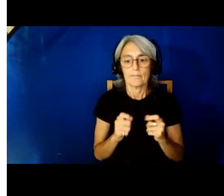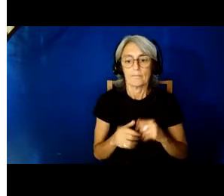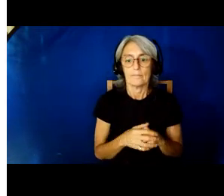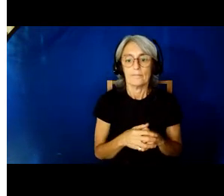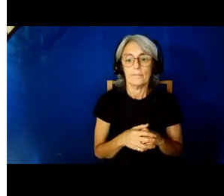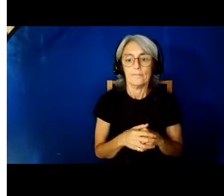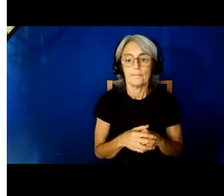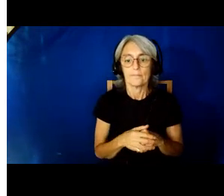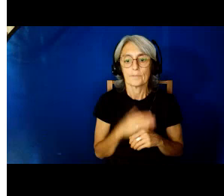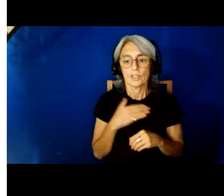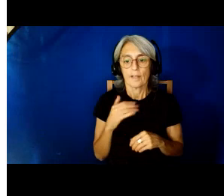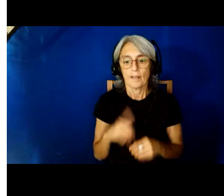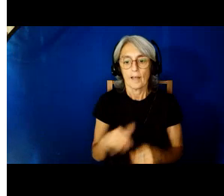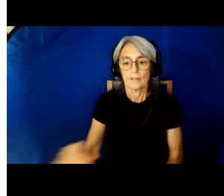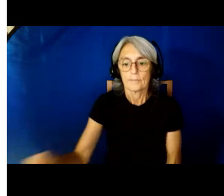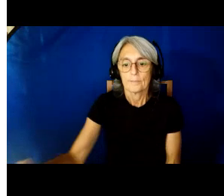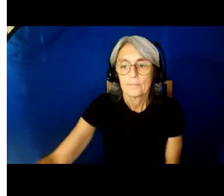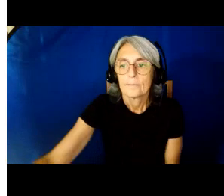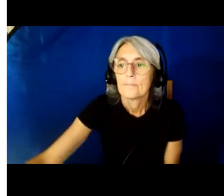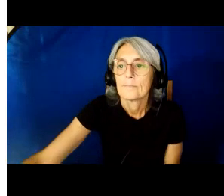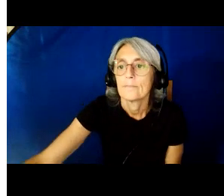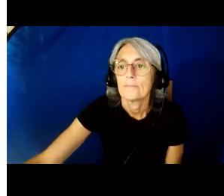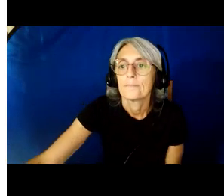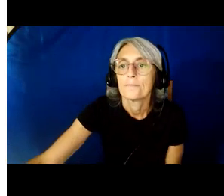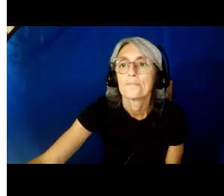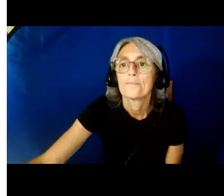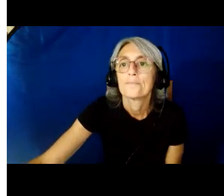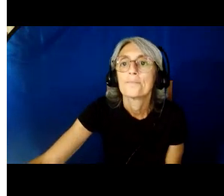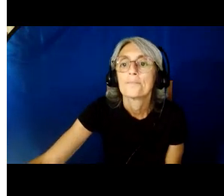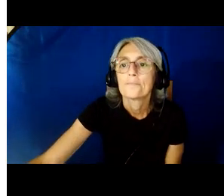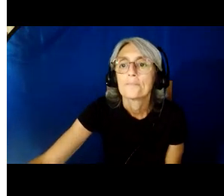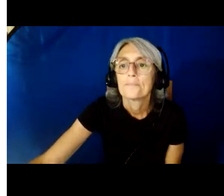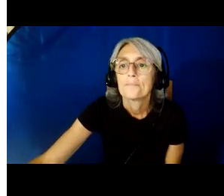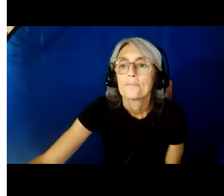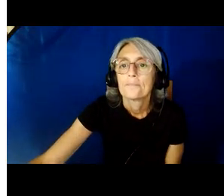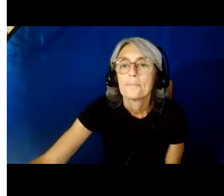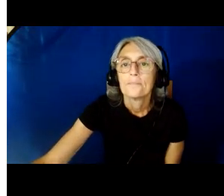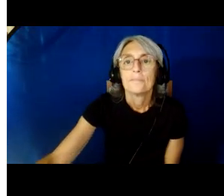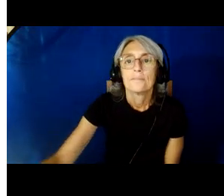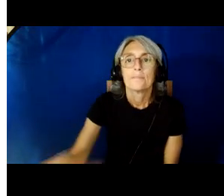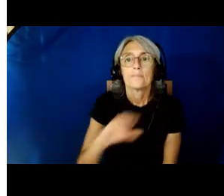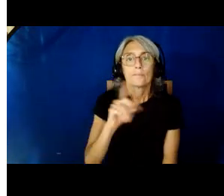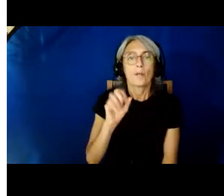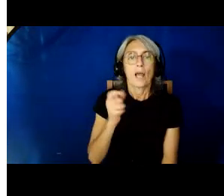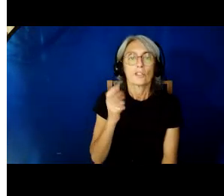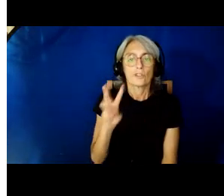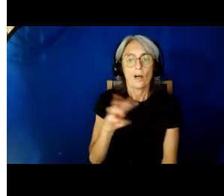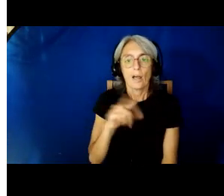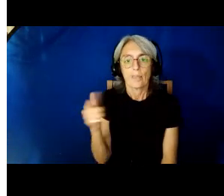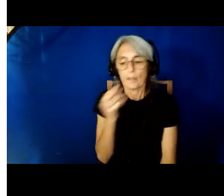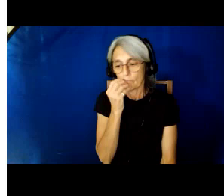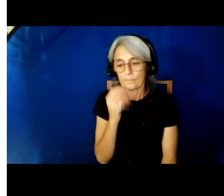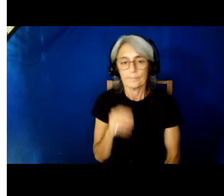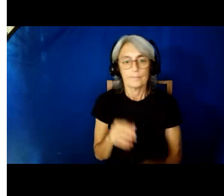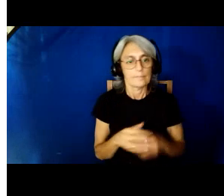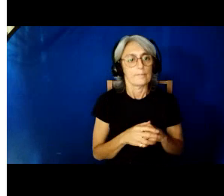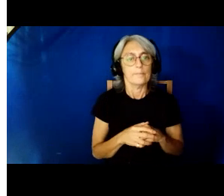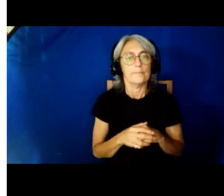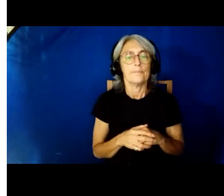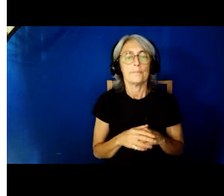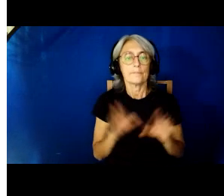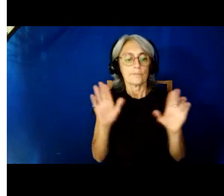it. Excellent. Next up is Commissioner Bradshaw, then Commissioner Mann. Good afternoon. Great